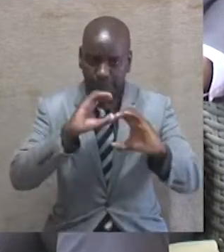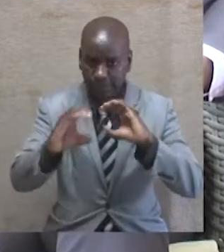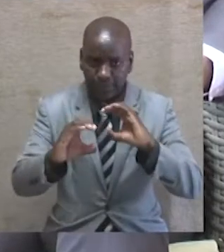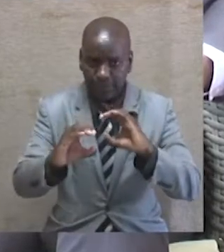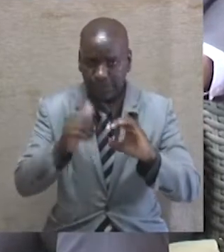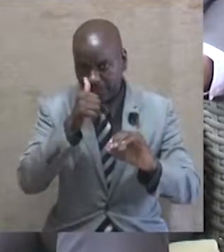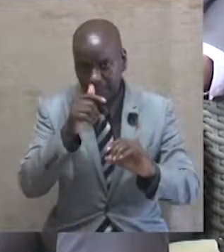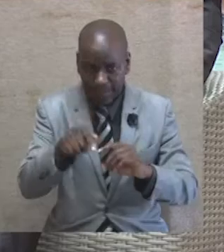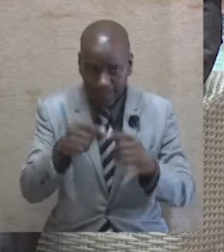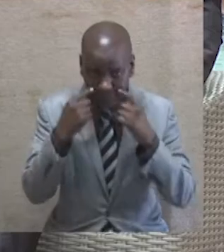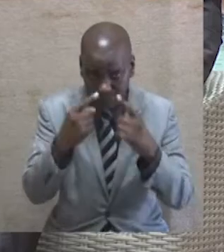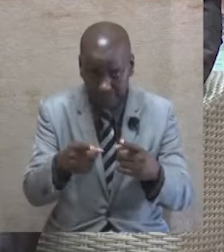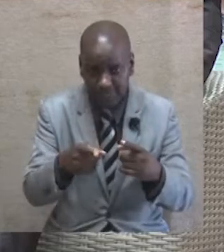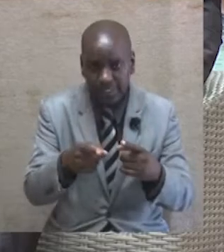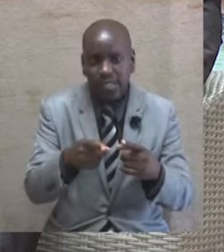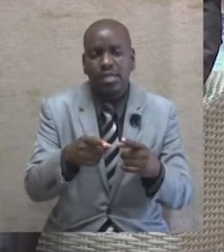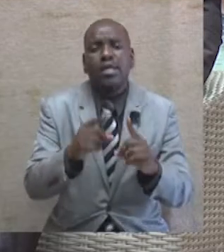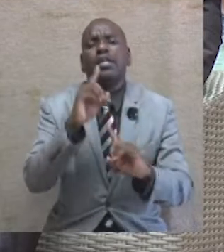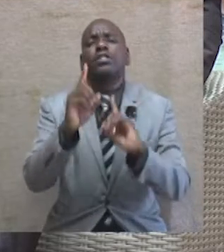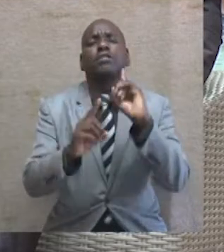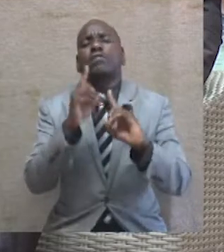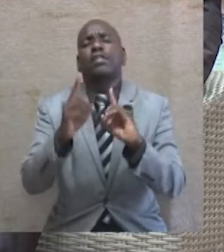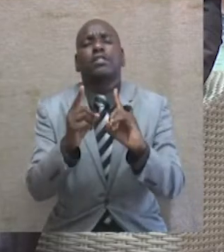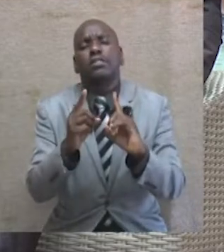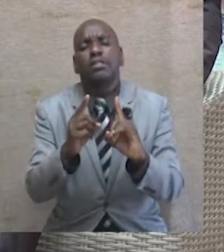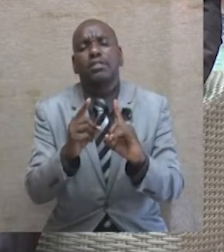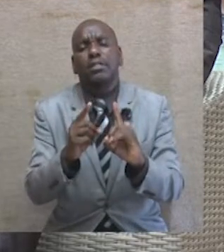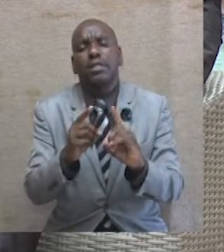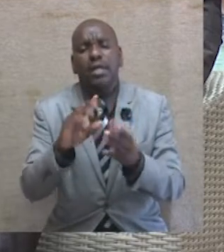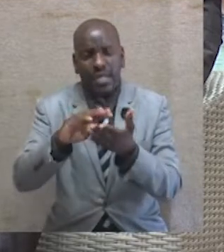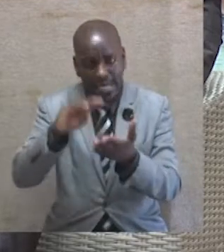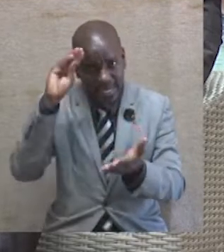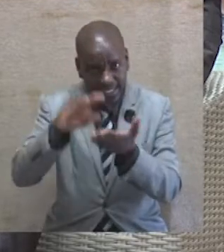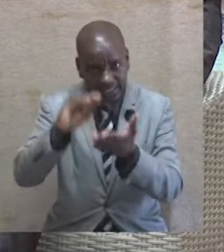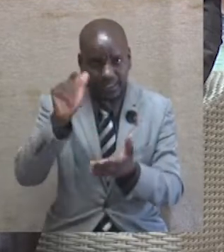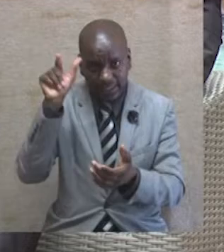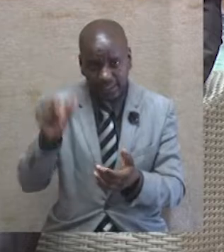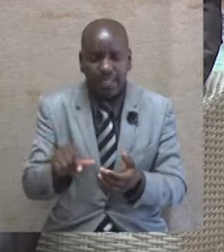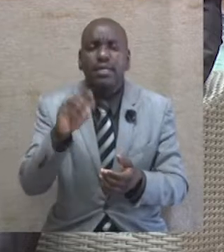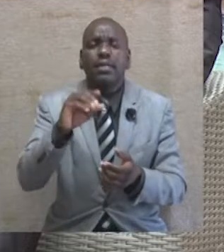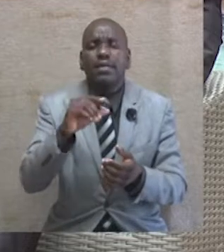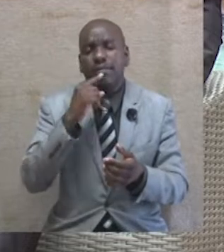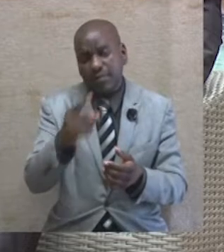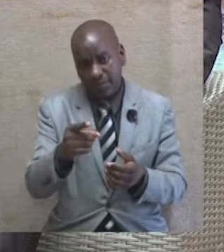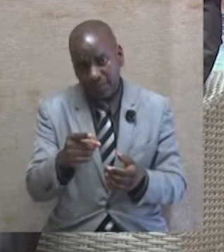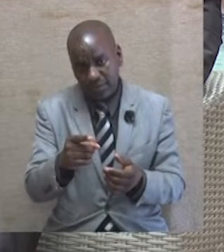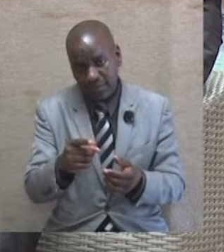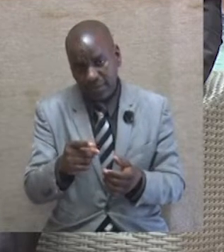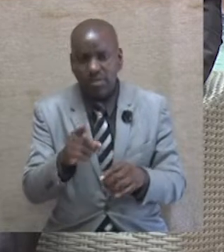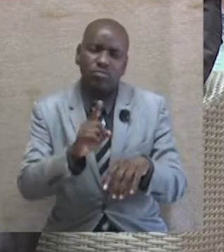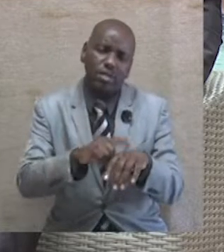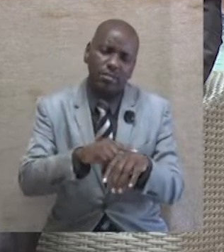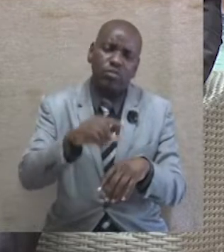counseling compulsory, because we've seen situations where the learners have highlighted that sometimes it's just there